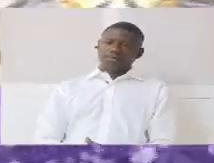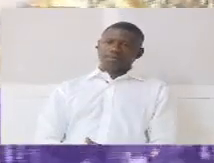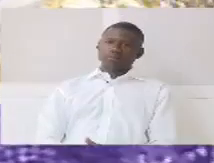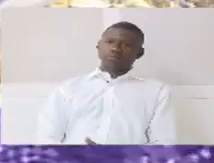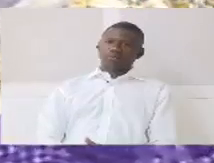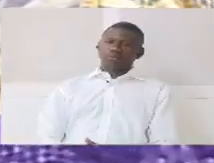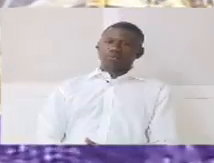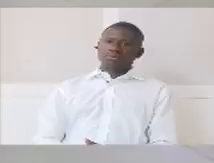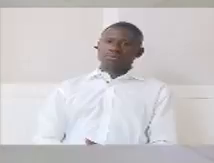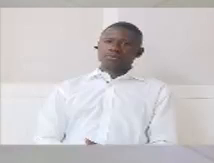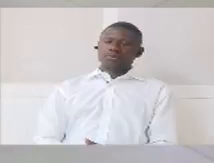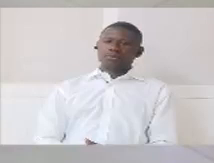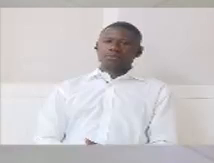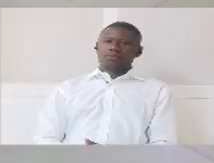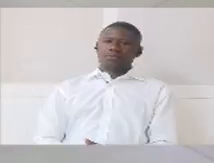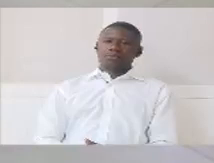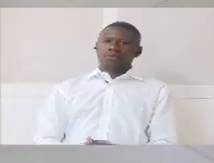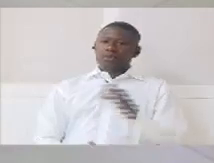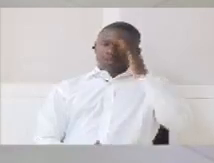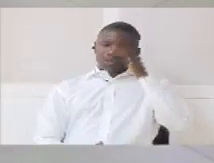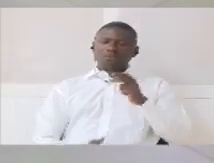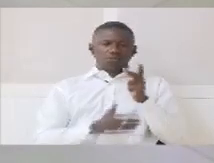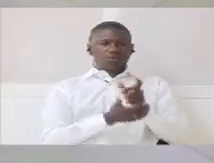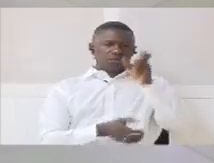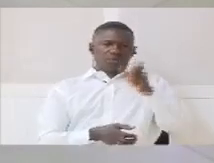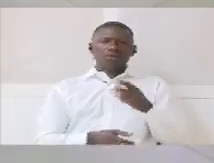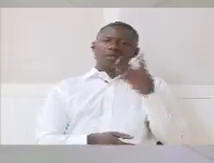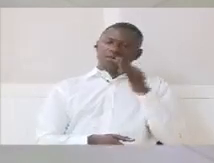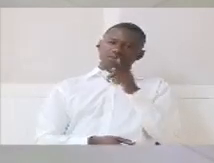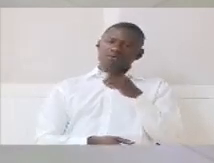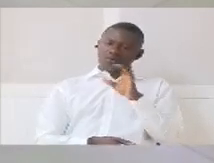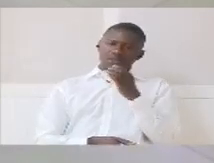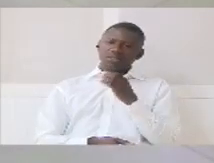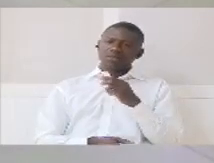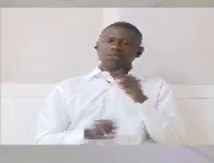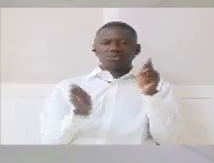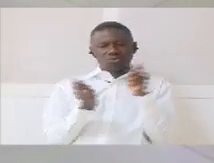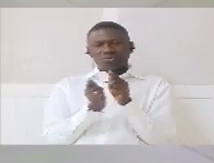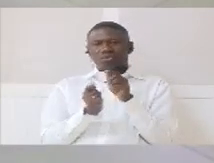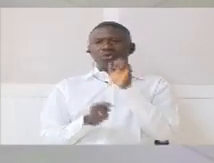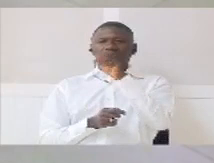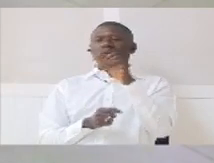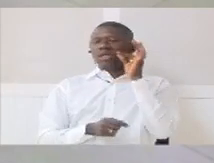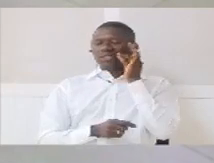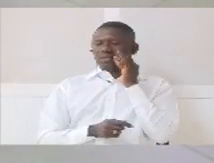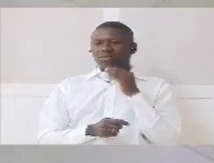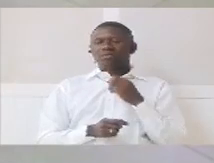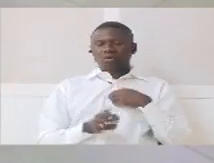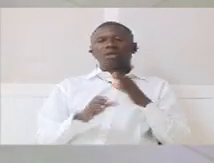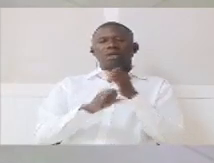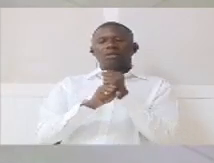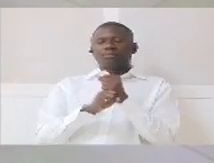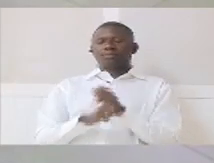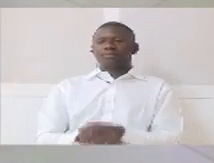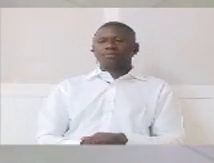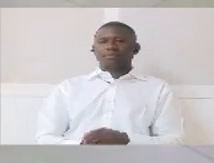you, witness. If you can shorten your answers, some that would help. Ni sila jabiru lusuti andi dalu, bem mako ilale.